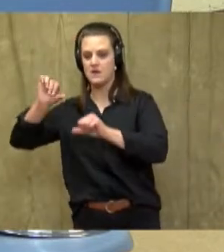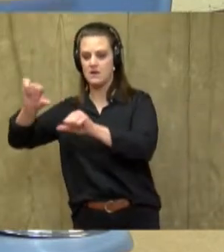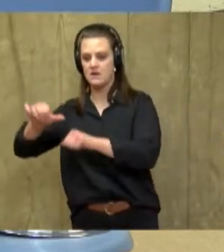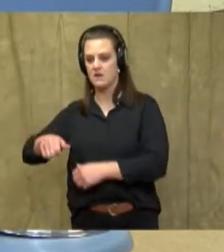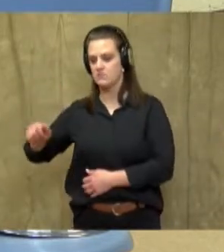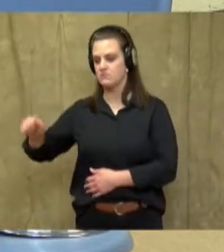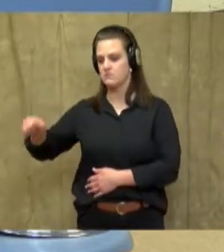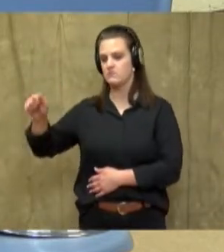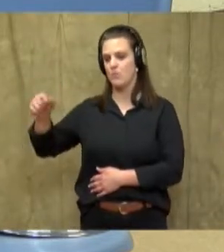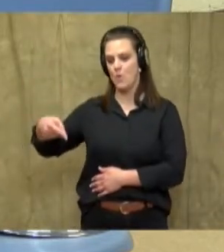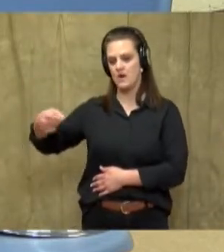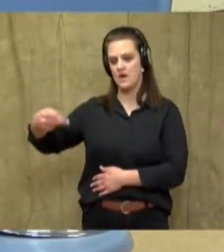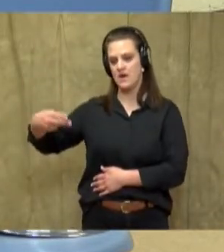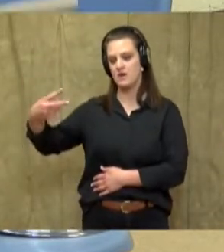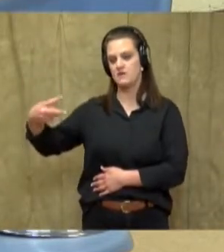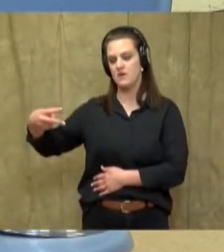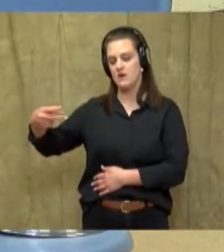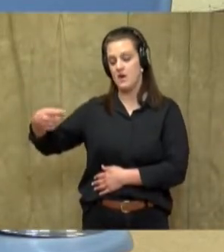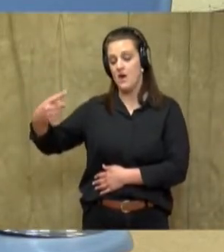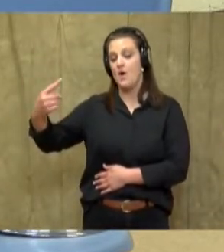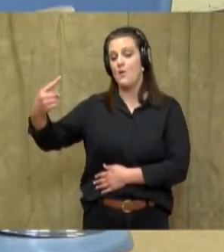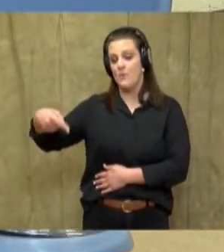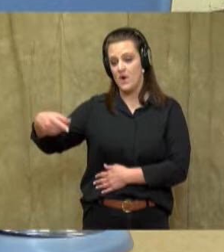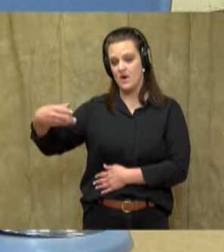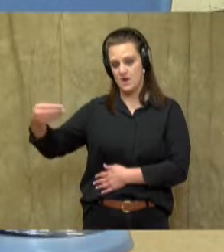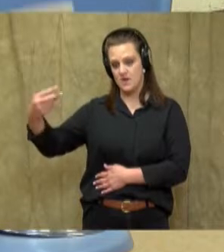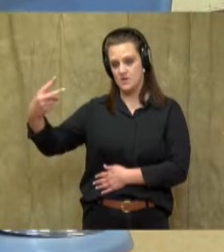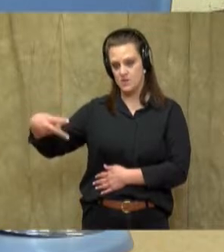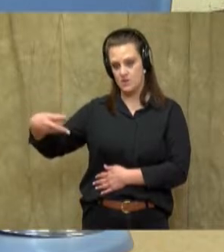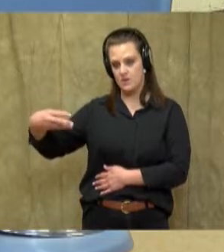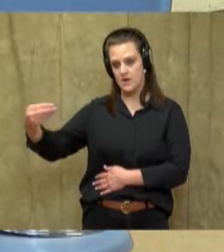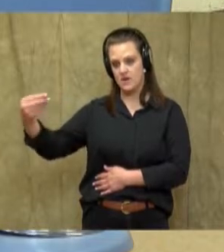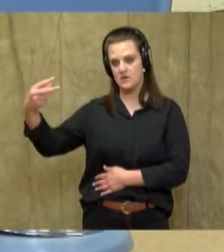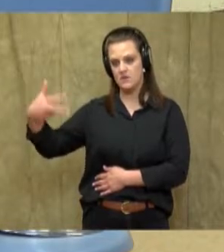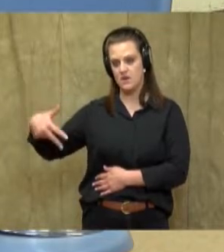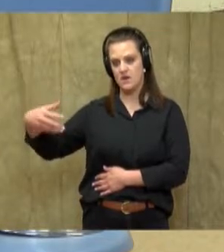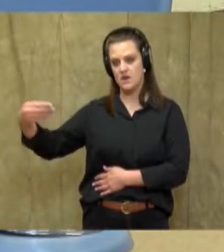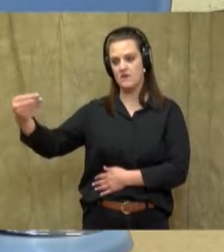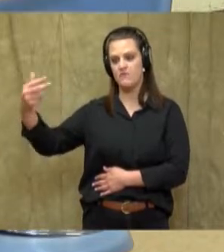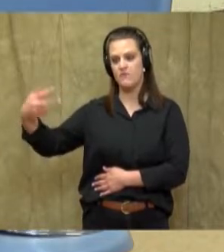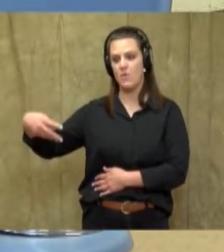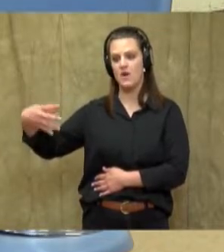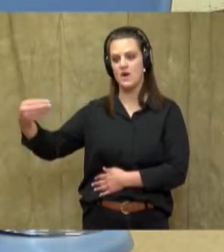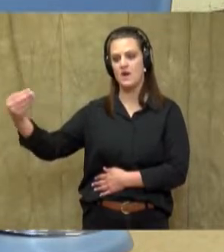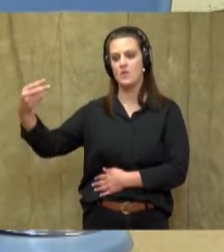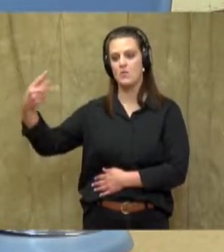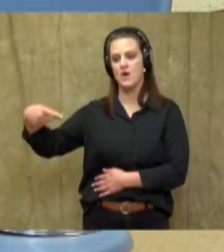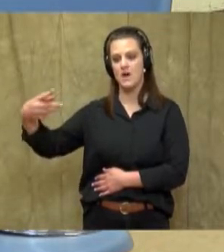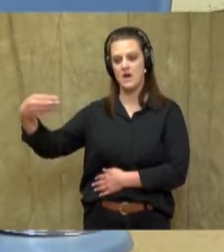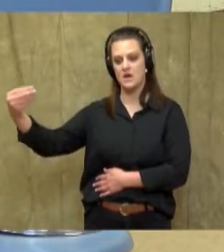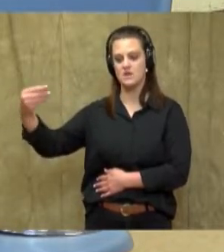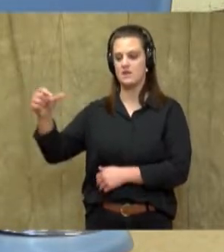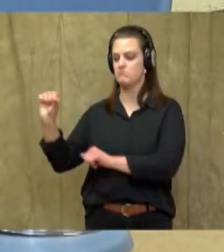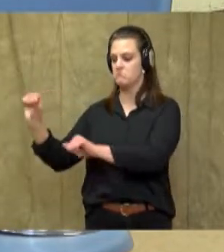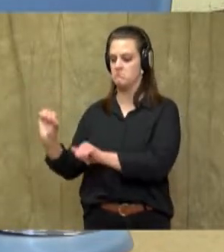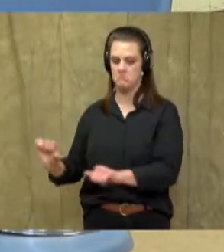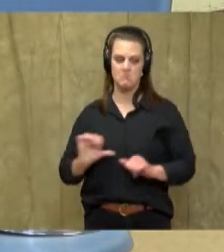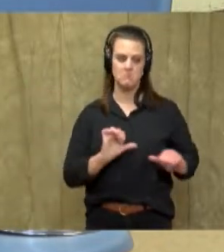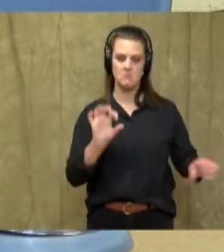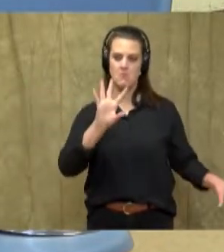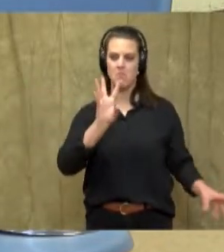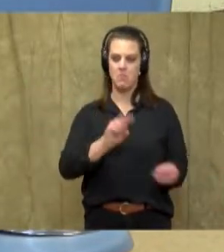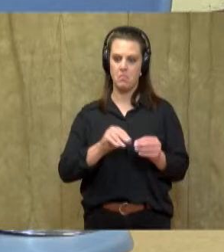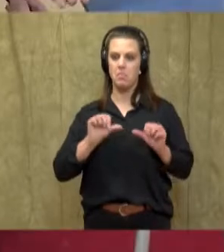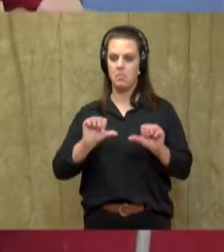1 and 2 and 3 and 4 and 1 and 2 and 3 and 4 and 1 and 2